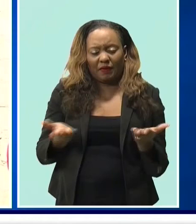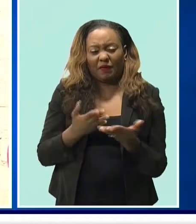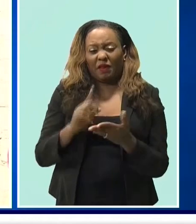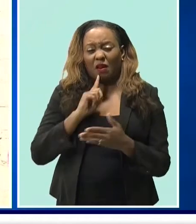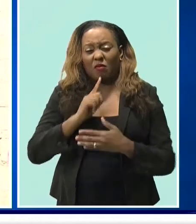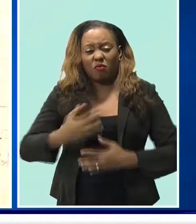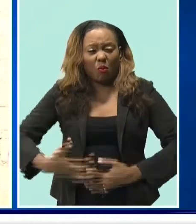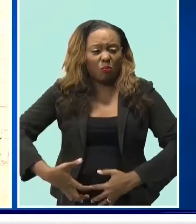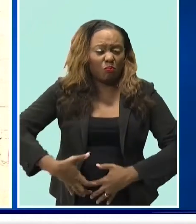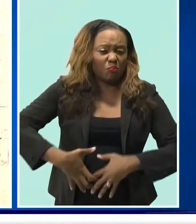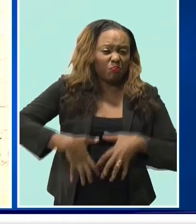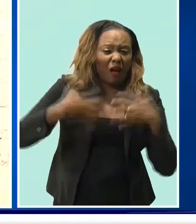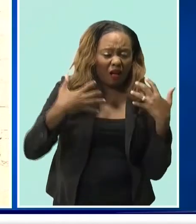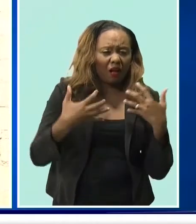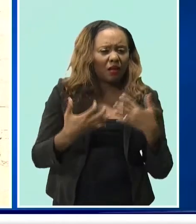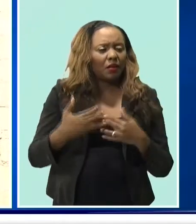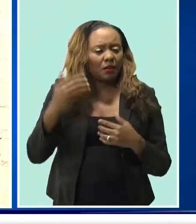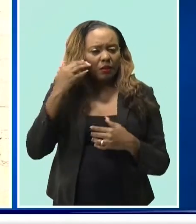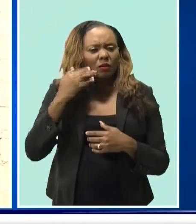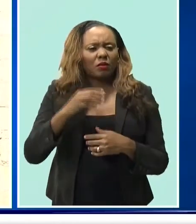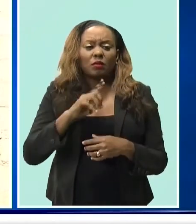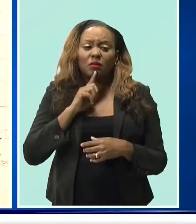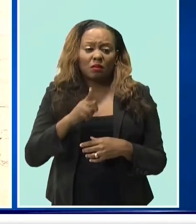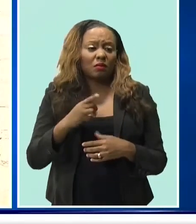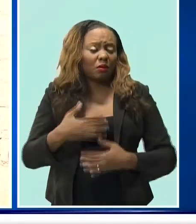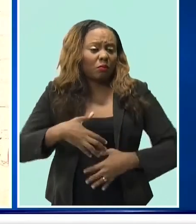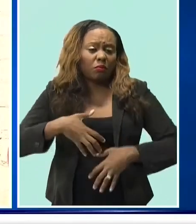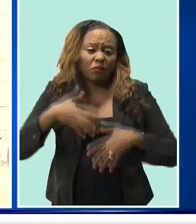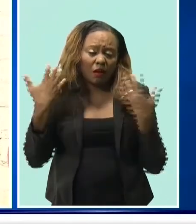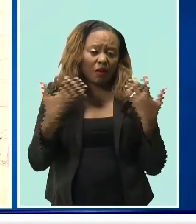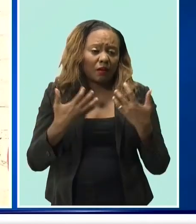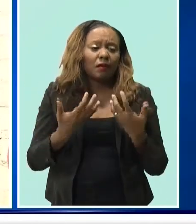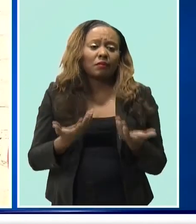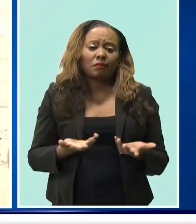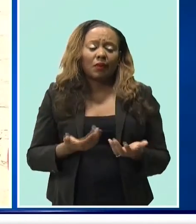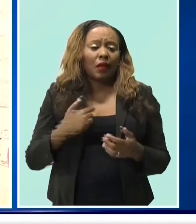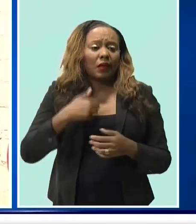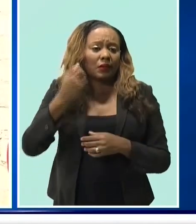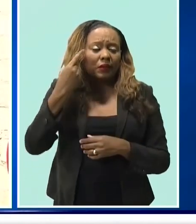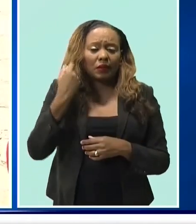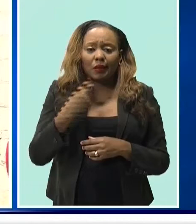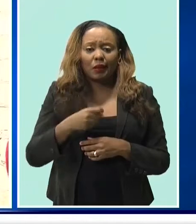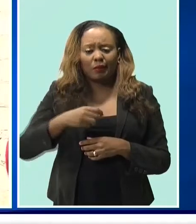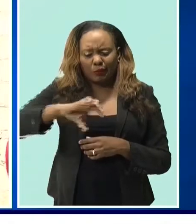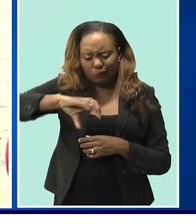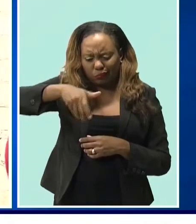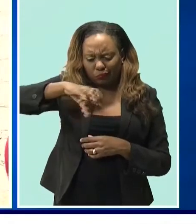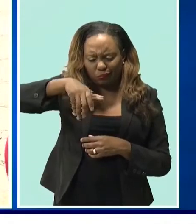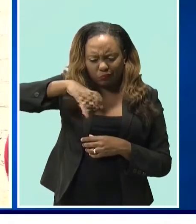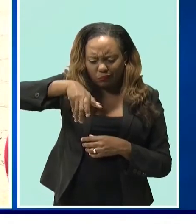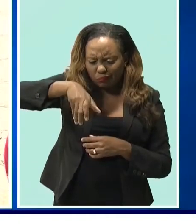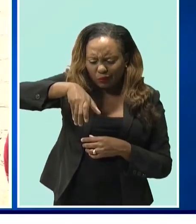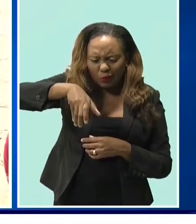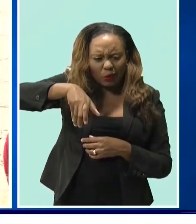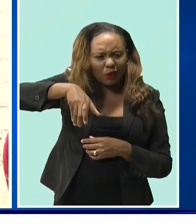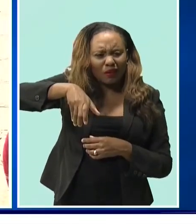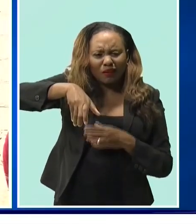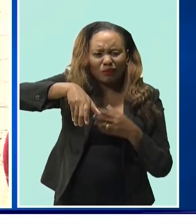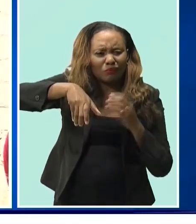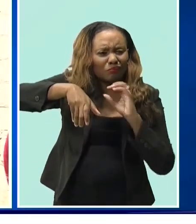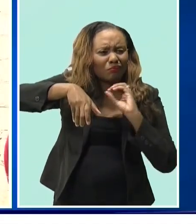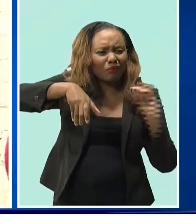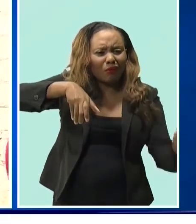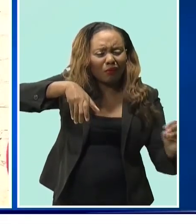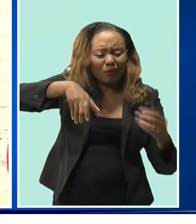irate, and maybe rightfully so, about the fact that water is not flowing through the taps, that there was